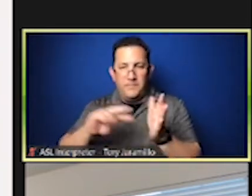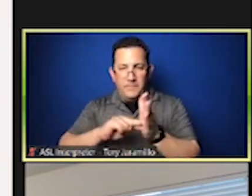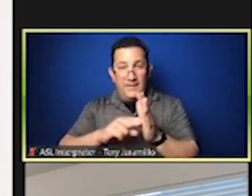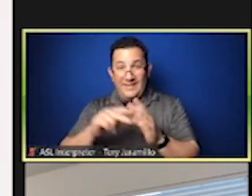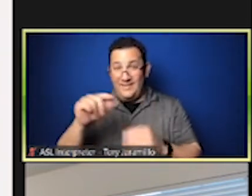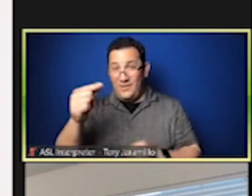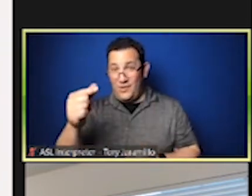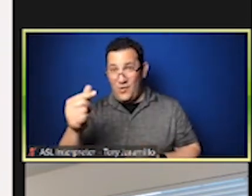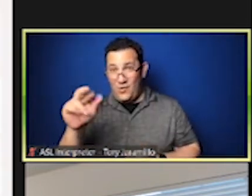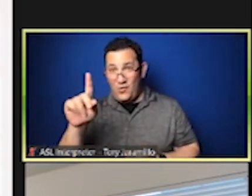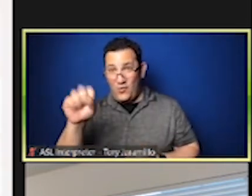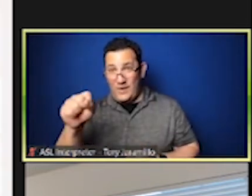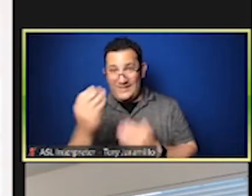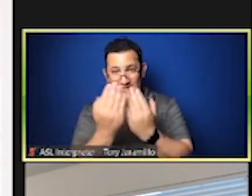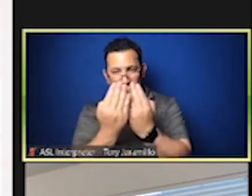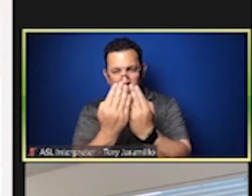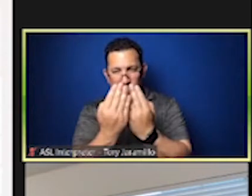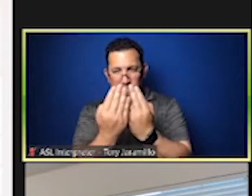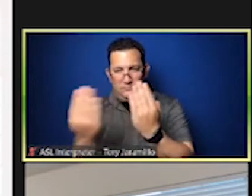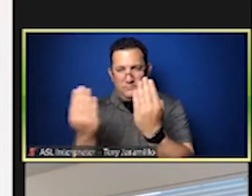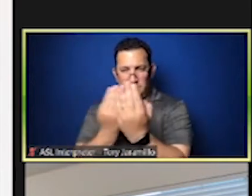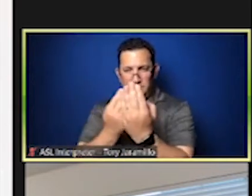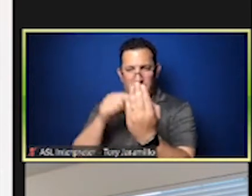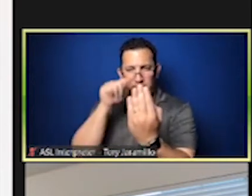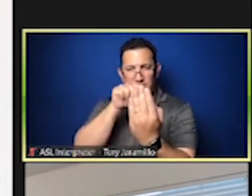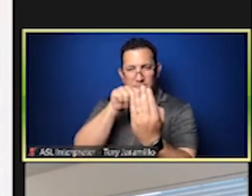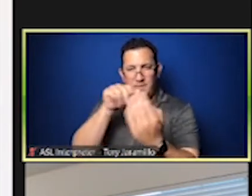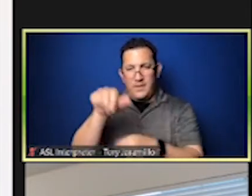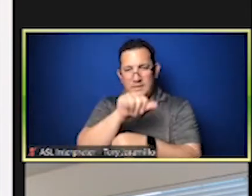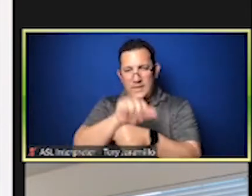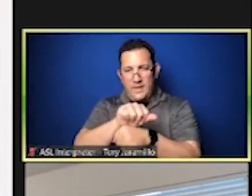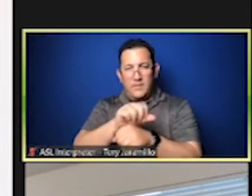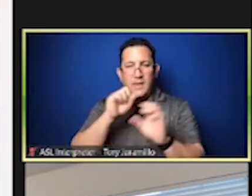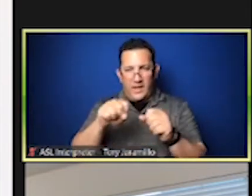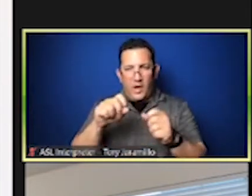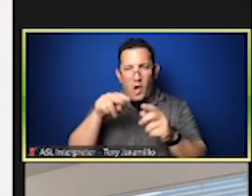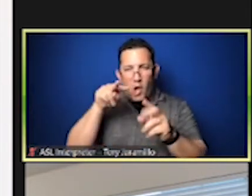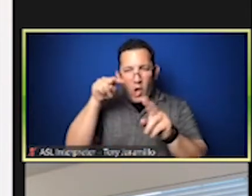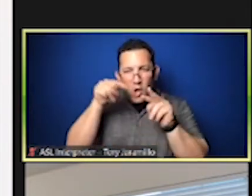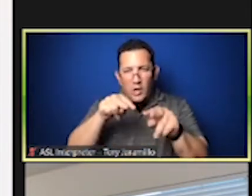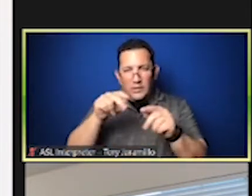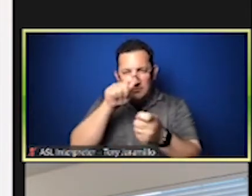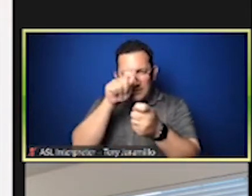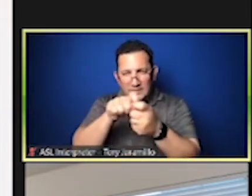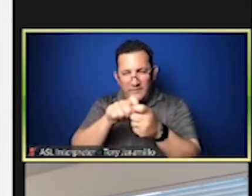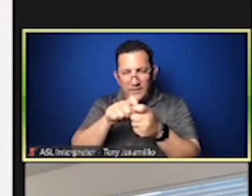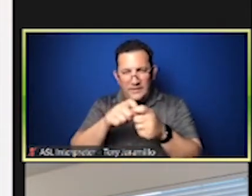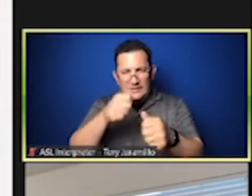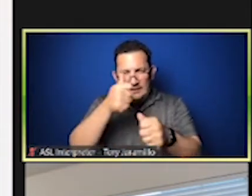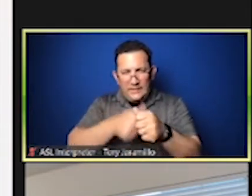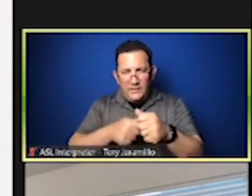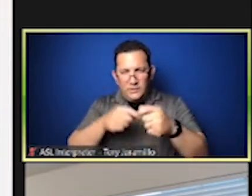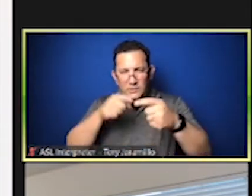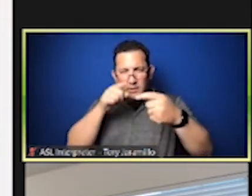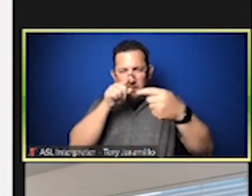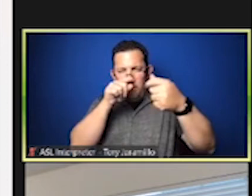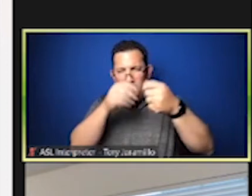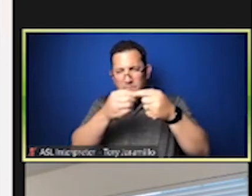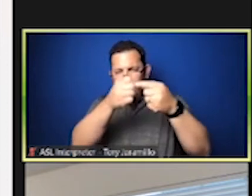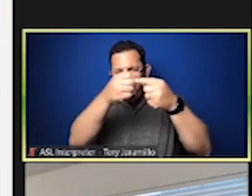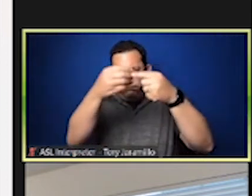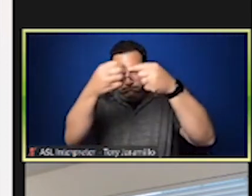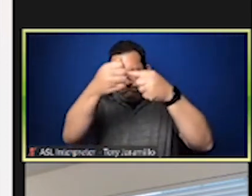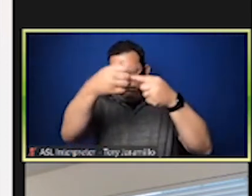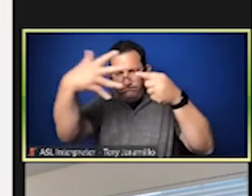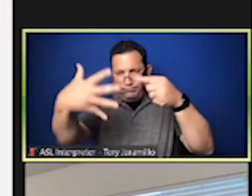So in our grades, when we looked here and we noticed the assignment where I got a 0 out